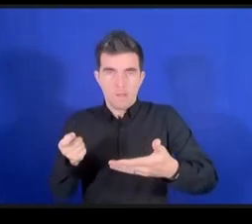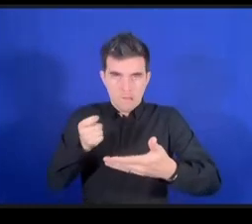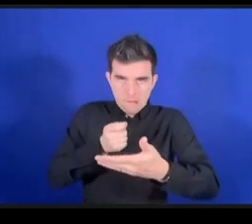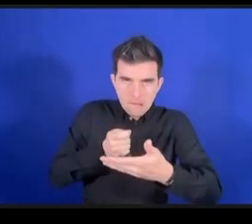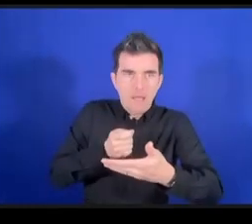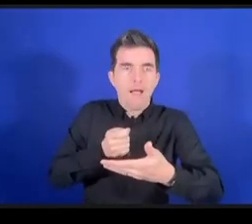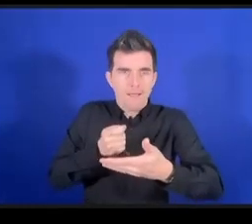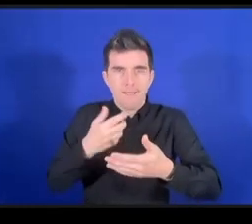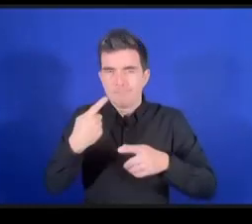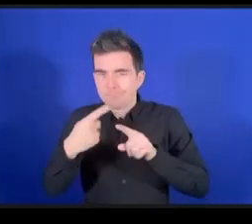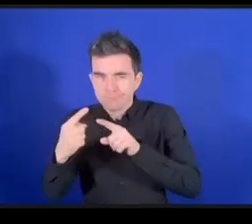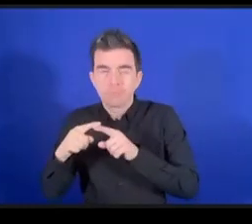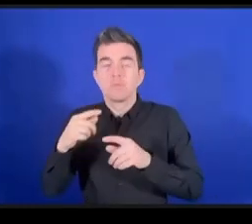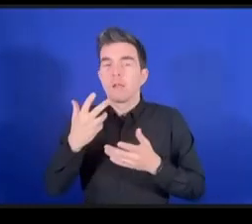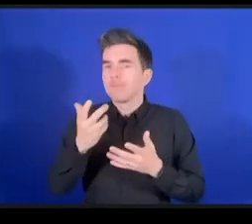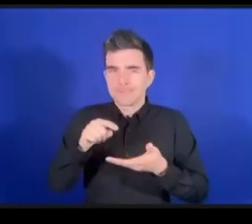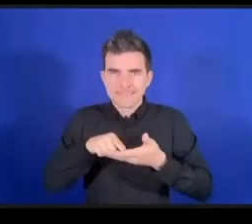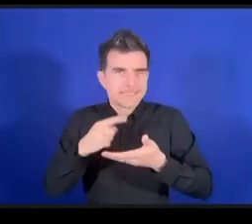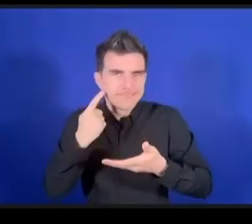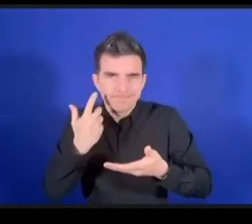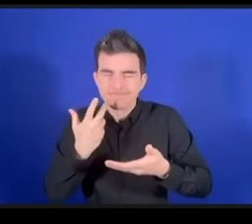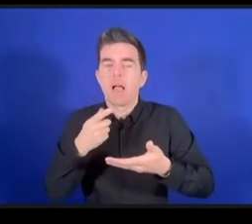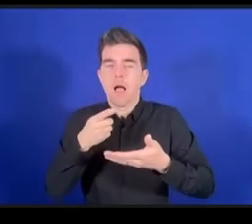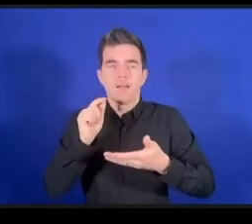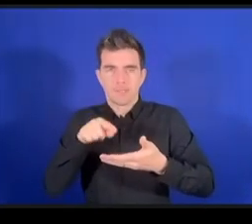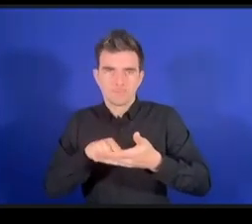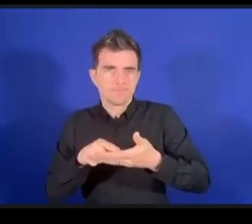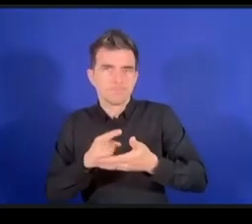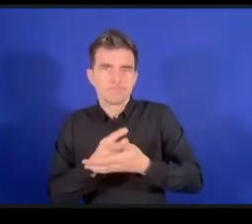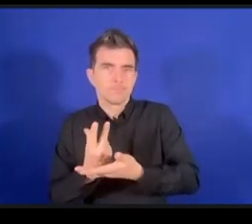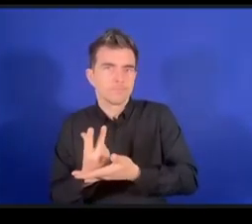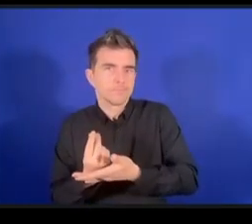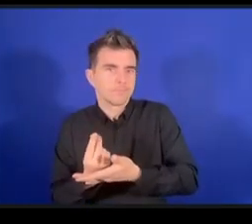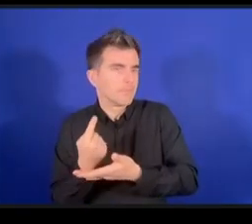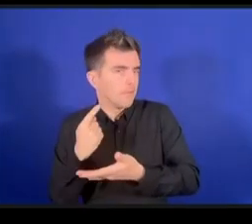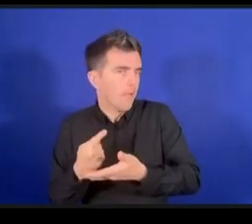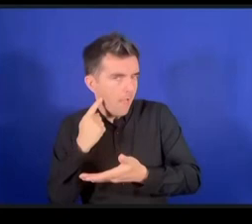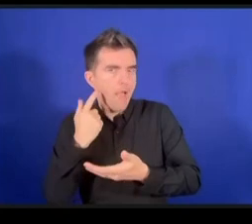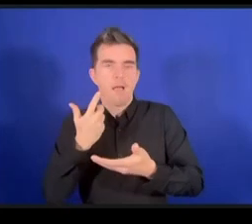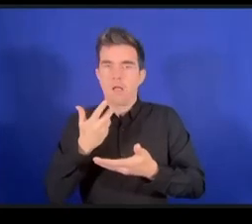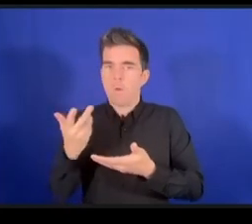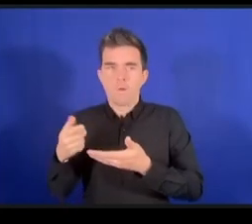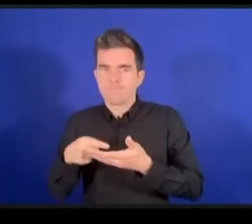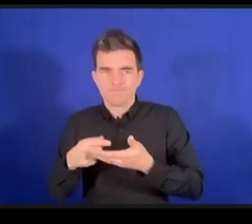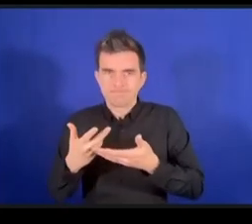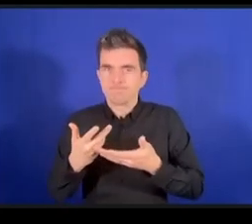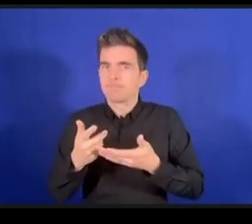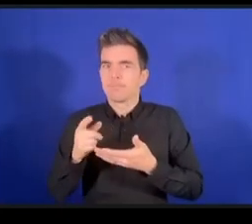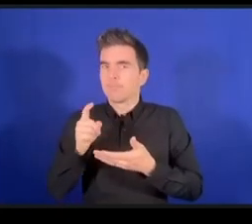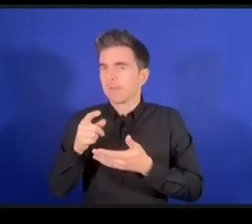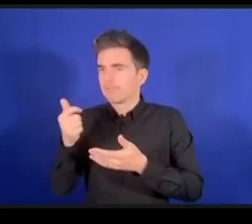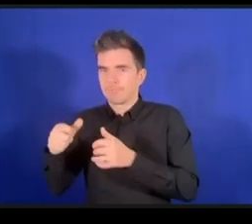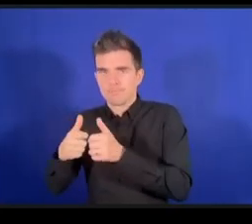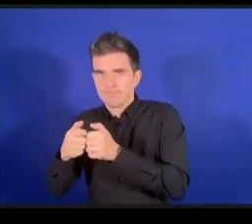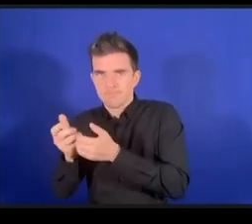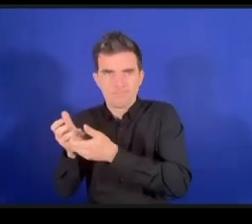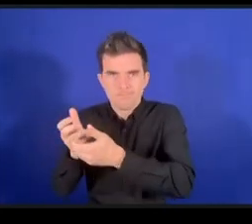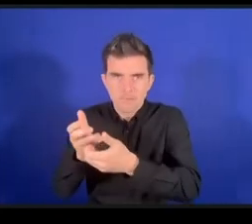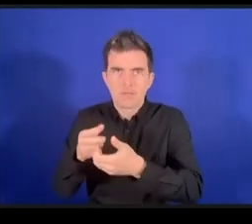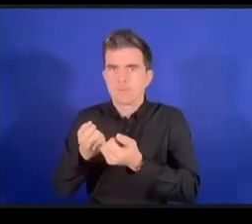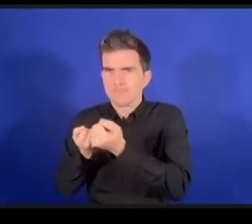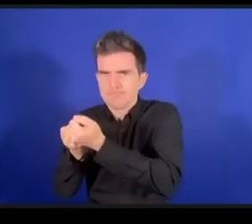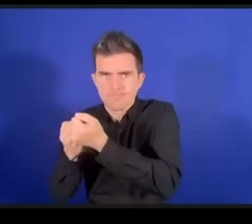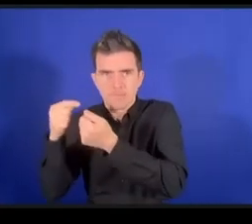one-handed devices. So because those devices, those softwares, those platforms were not made in that